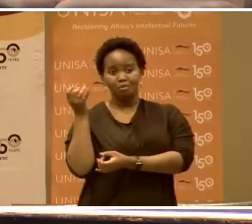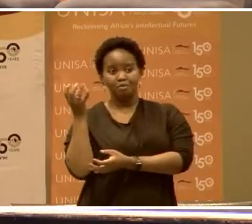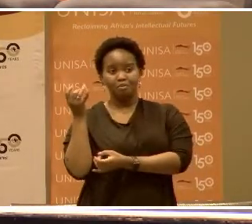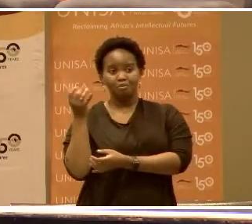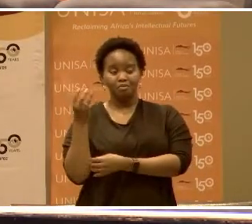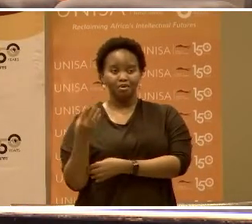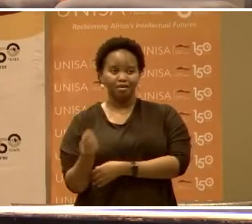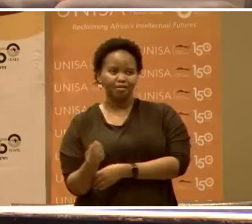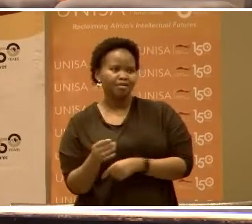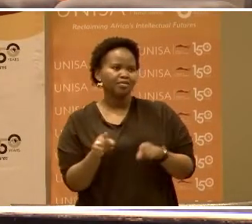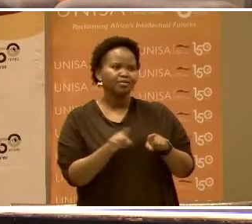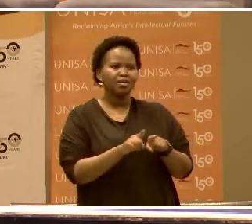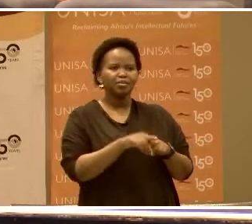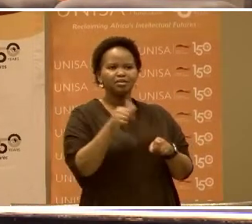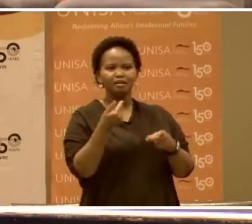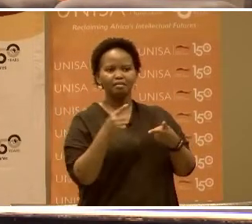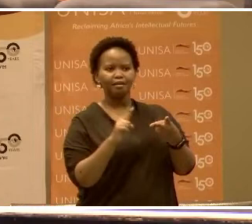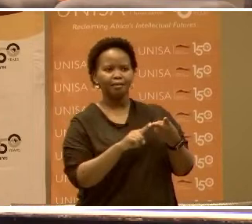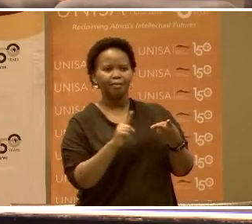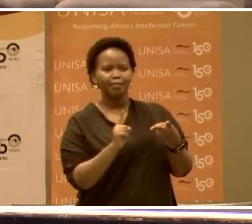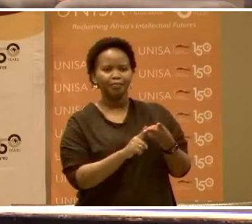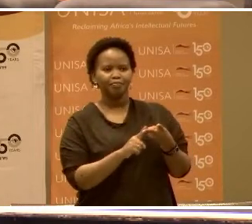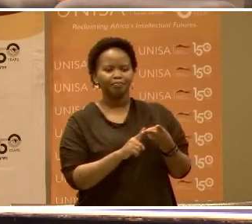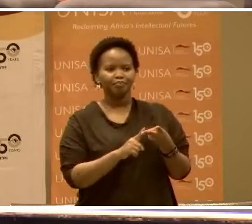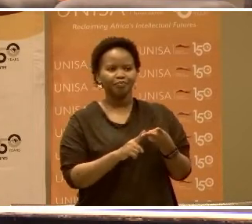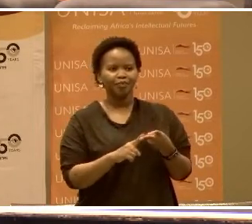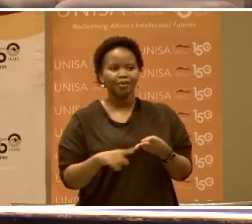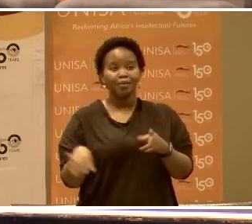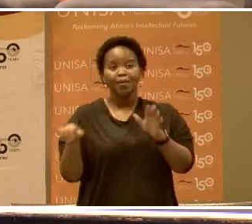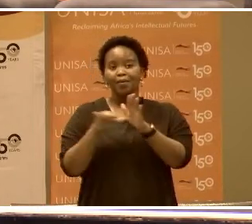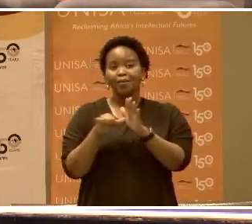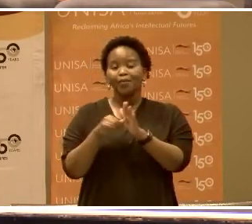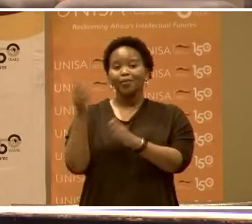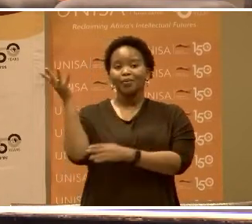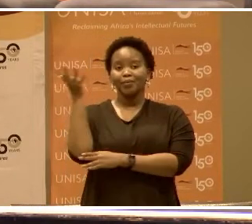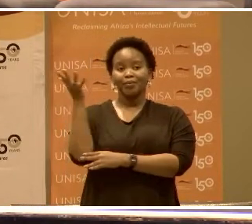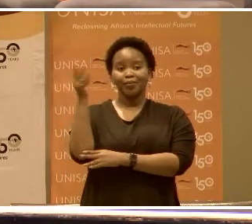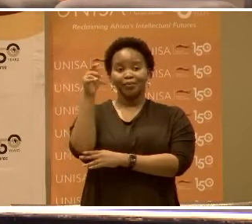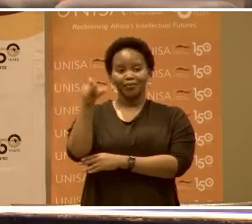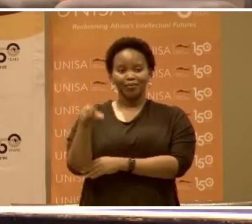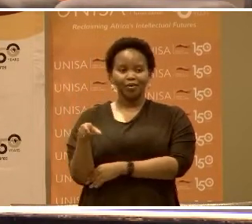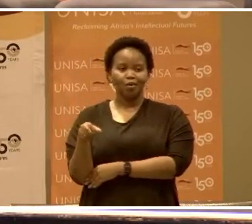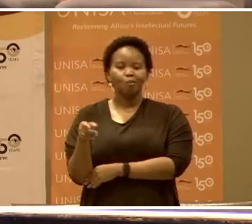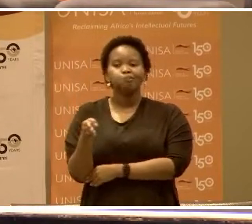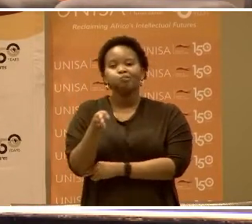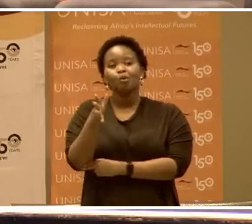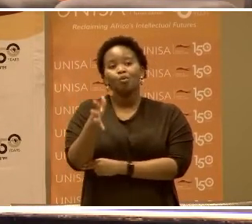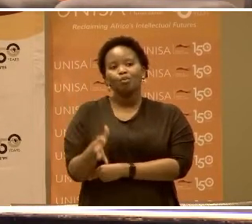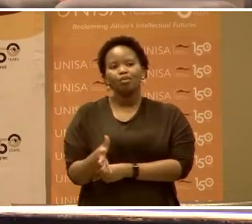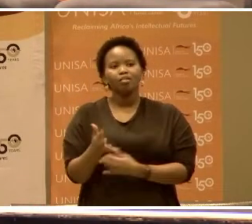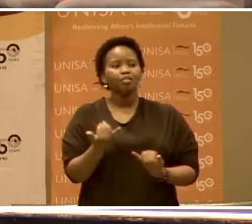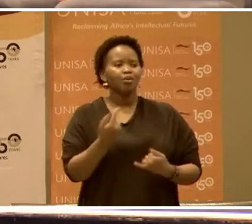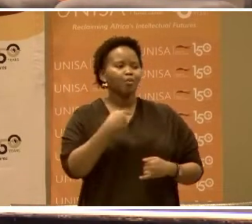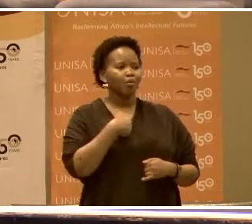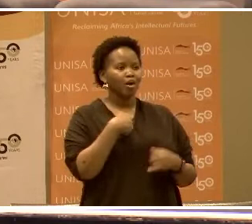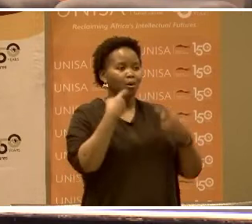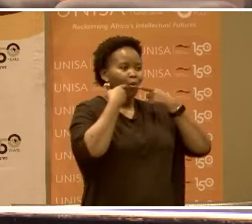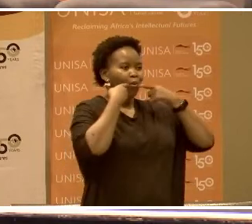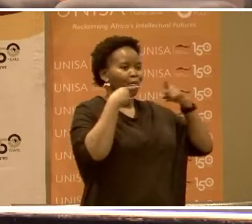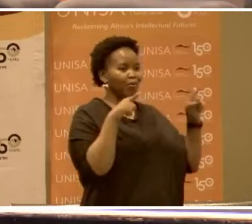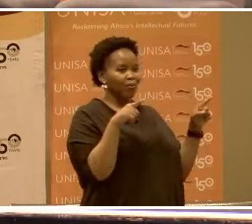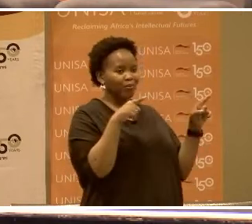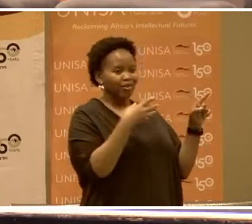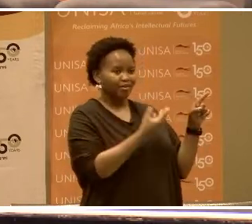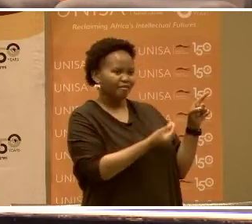speaker. I had prepared my opening statements here, but we are out of time. We're